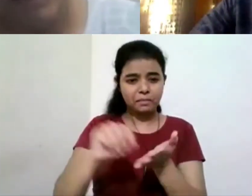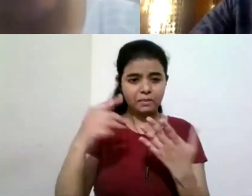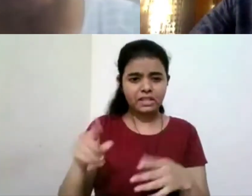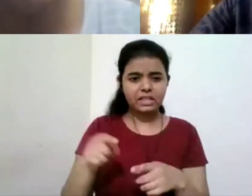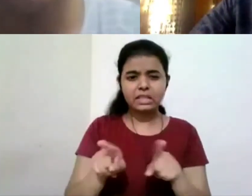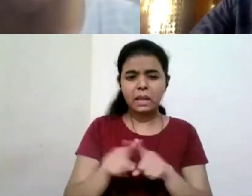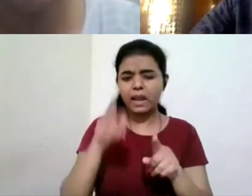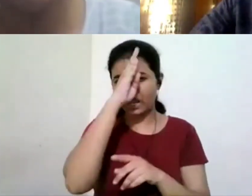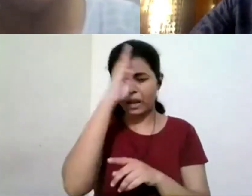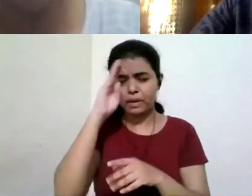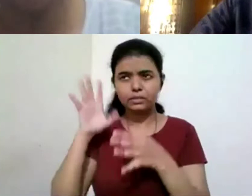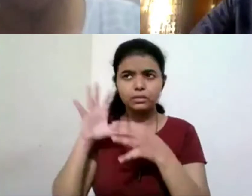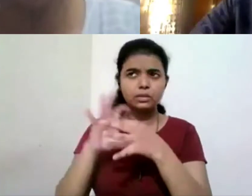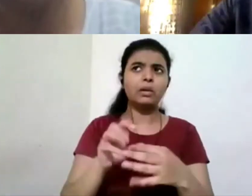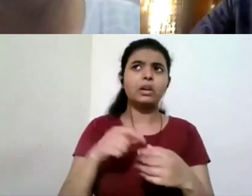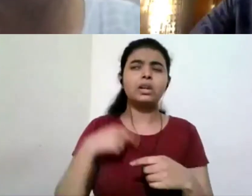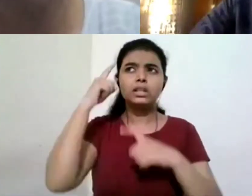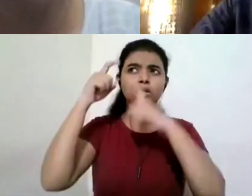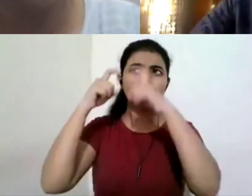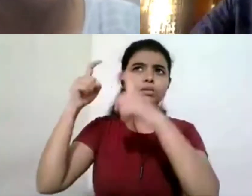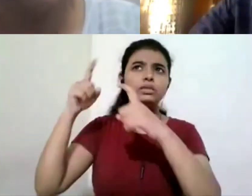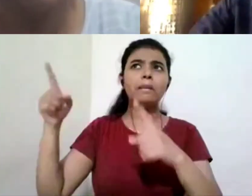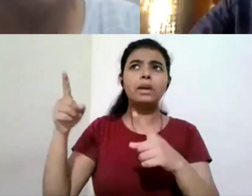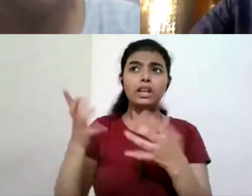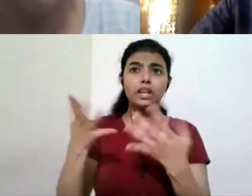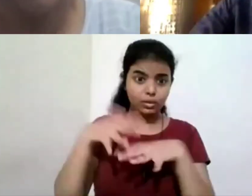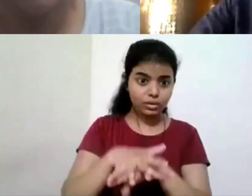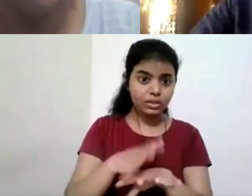your imagination is an imagination of inclusion.